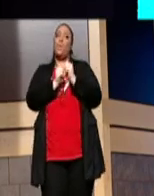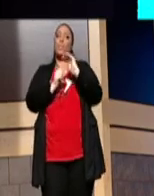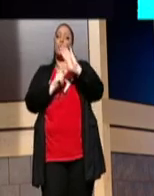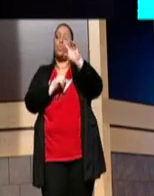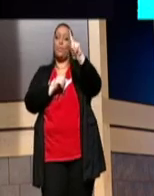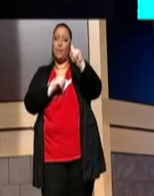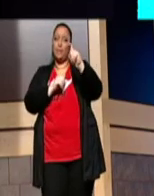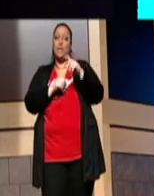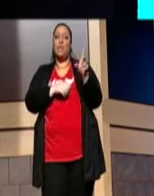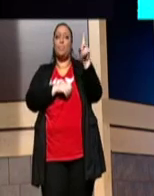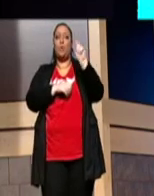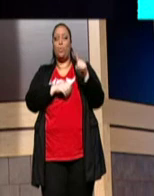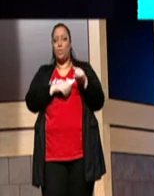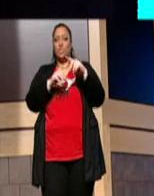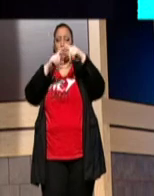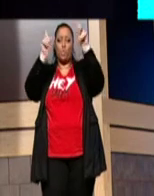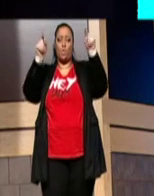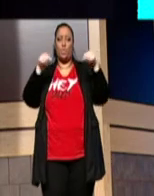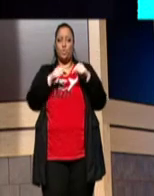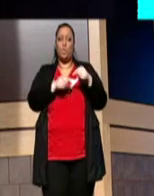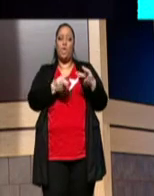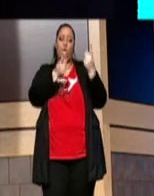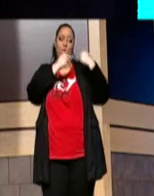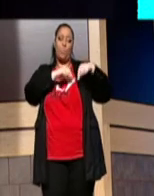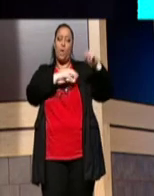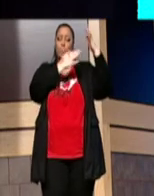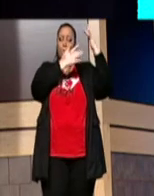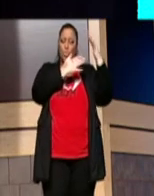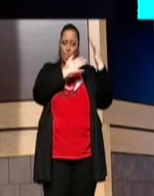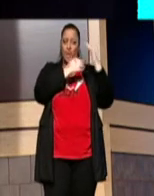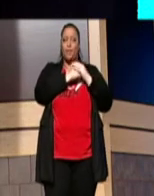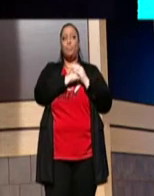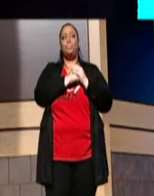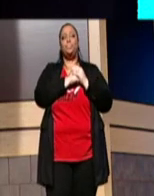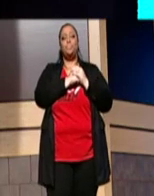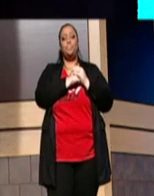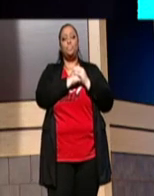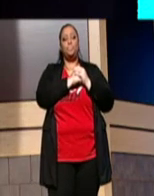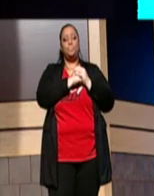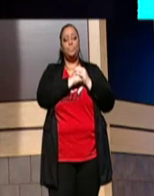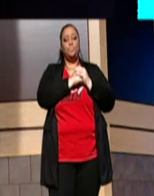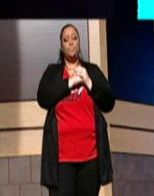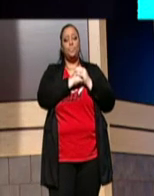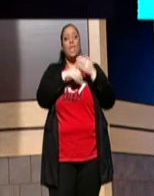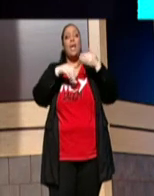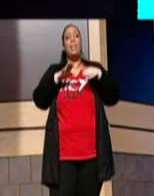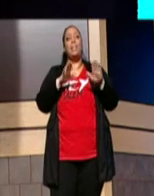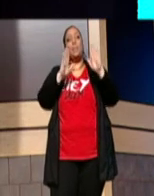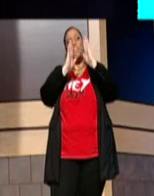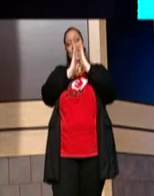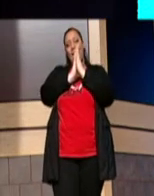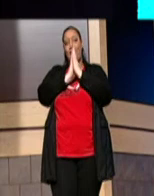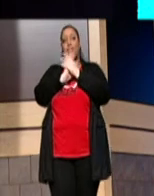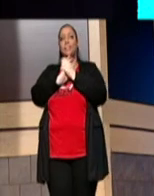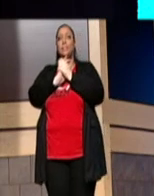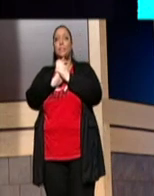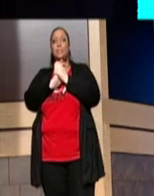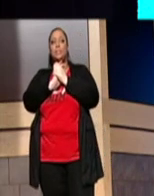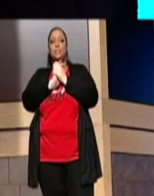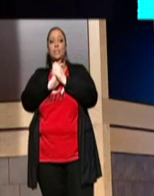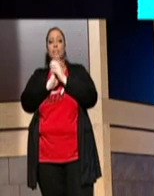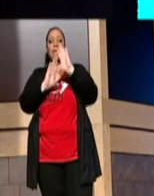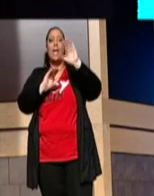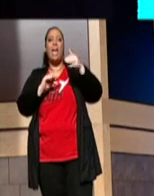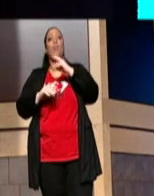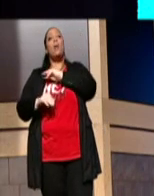screen. And while we are waiting on that question to come to the screen, let me ask, how have the